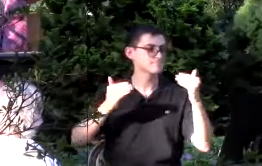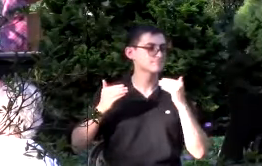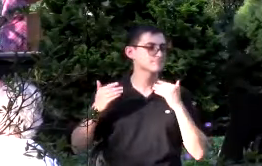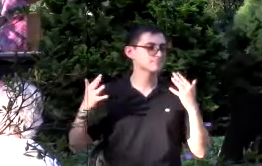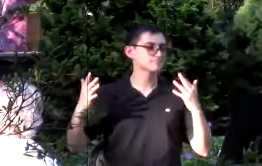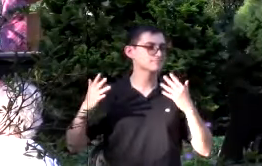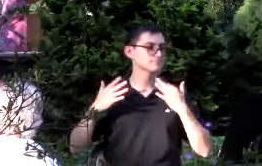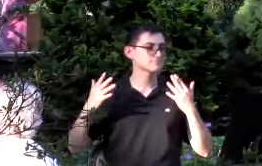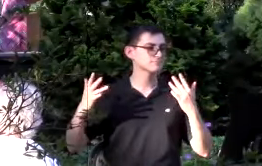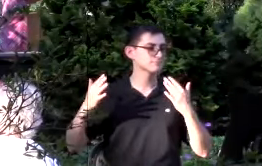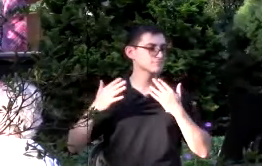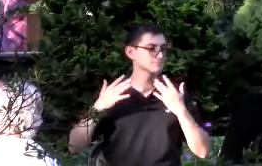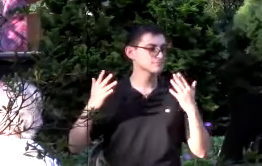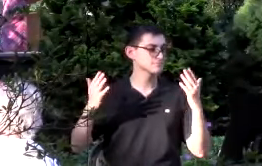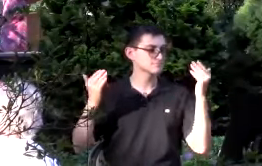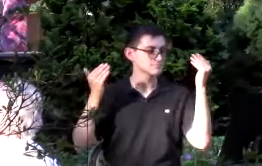adonai alayik nigla,